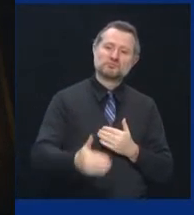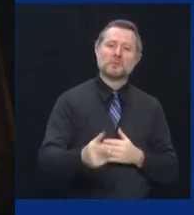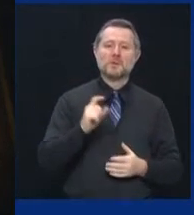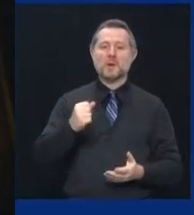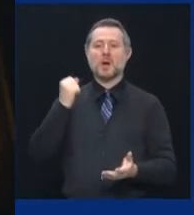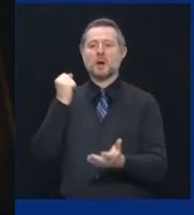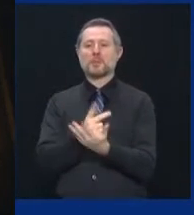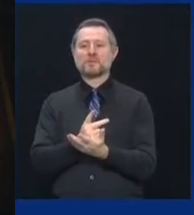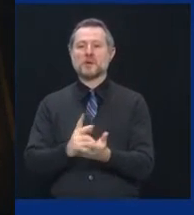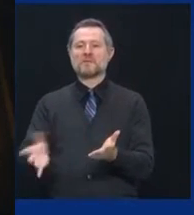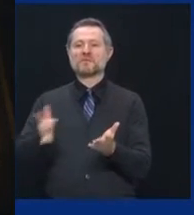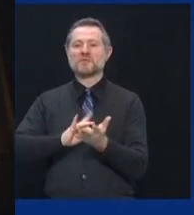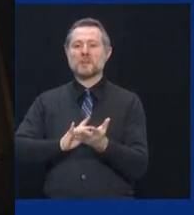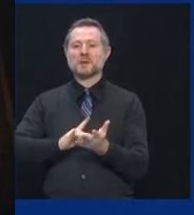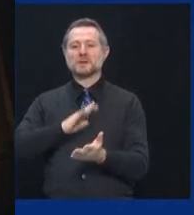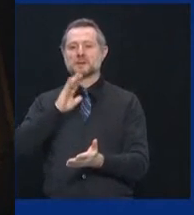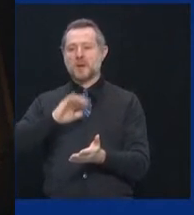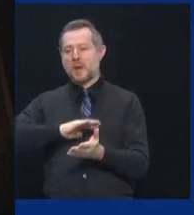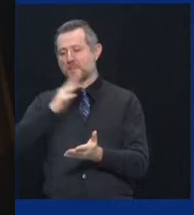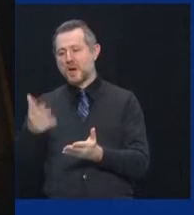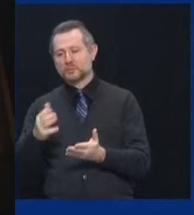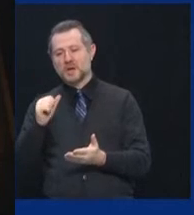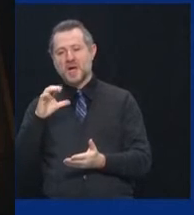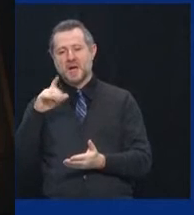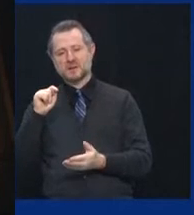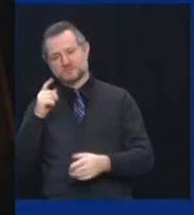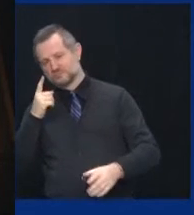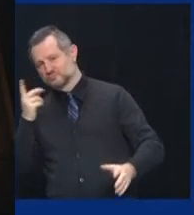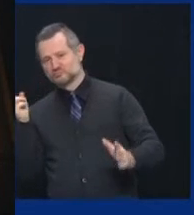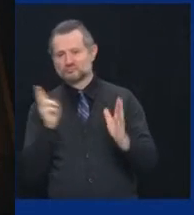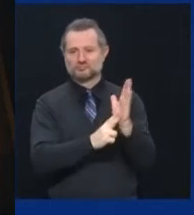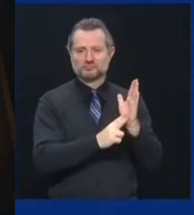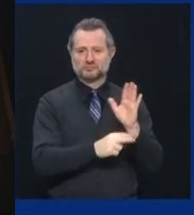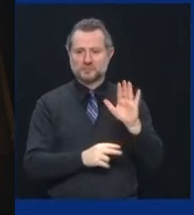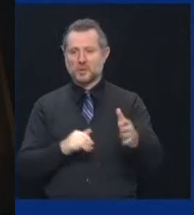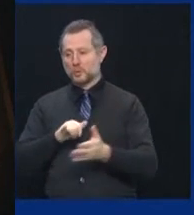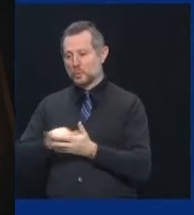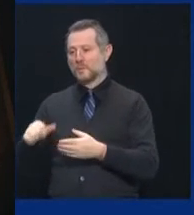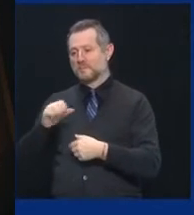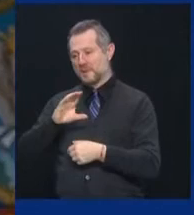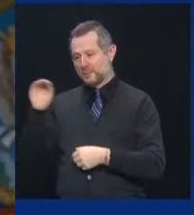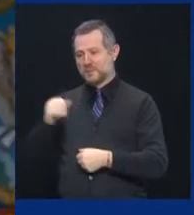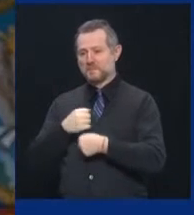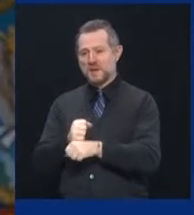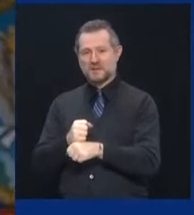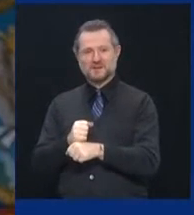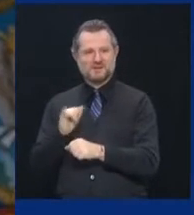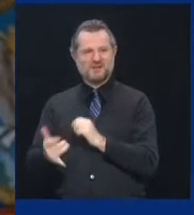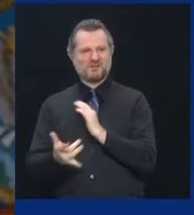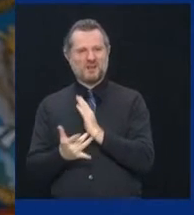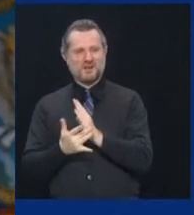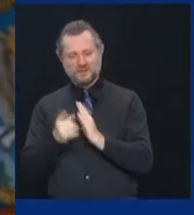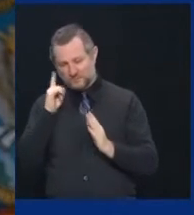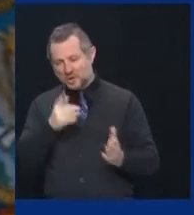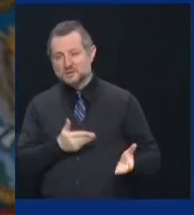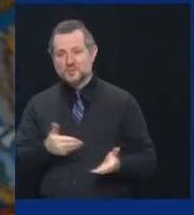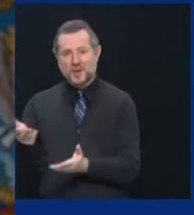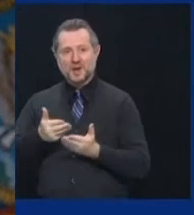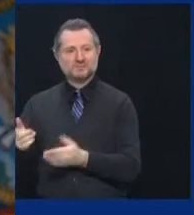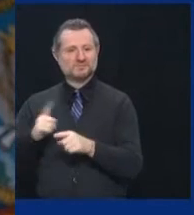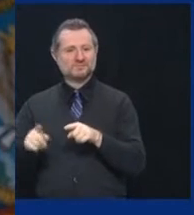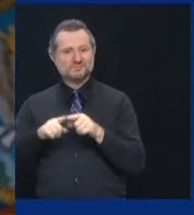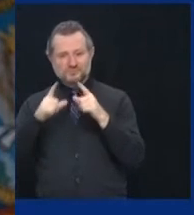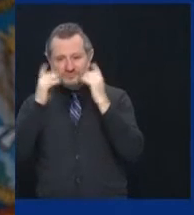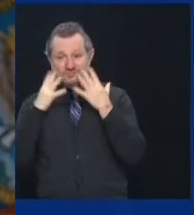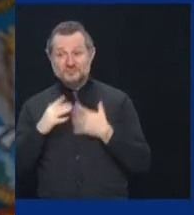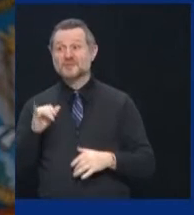to incentivize New York companies to manufacture medical supplies. And New York will then purchase from